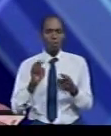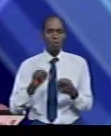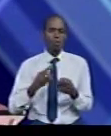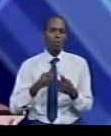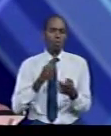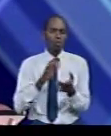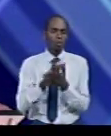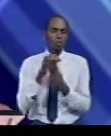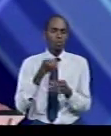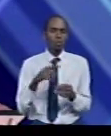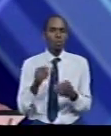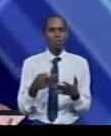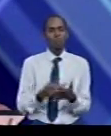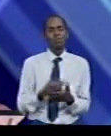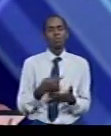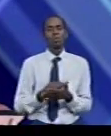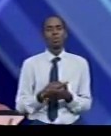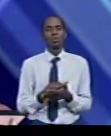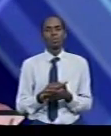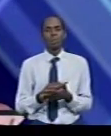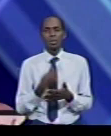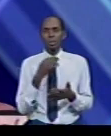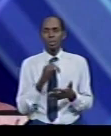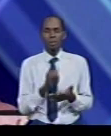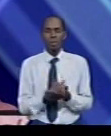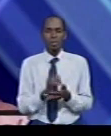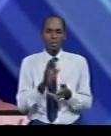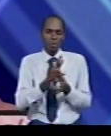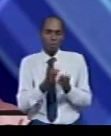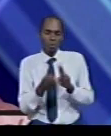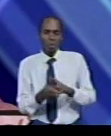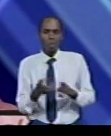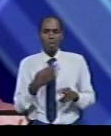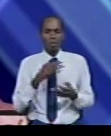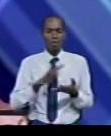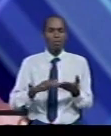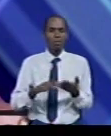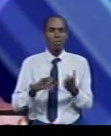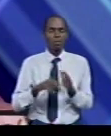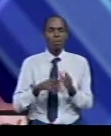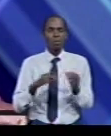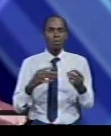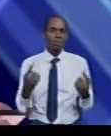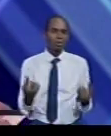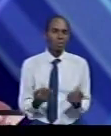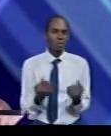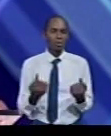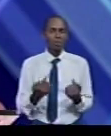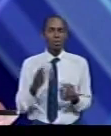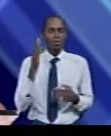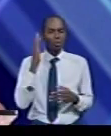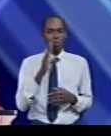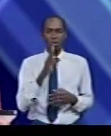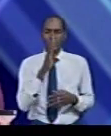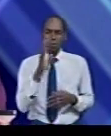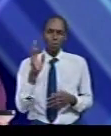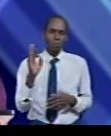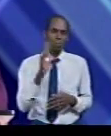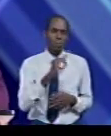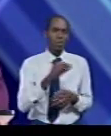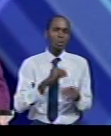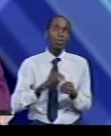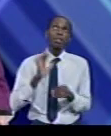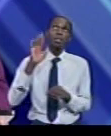his ministry, also said that repentance and remission of sins should be preached in his